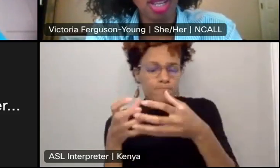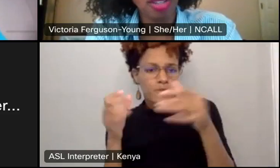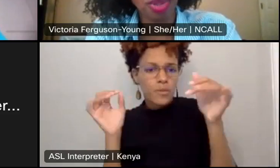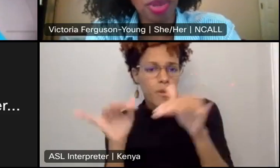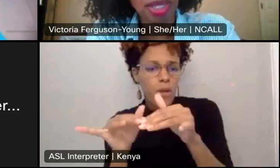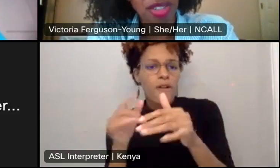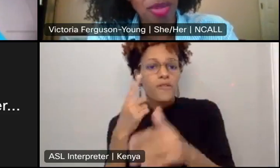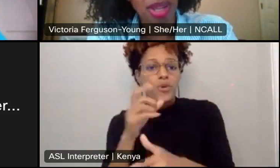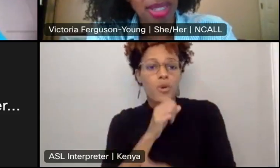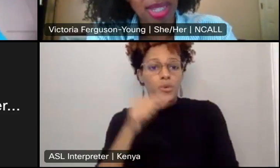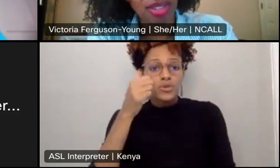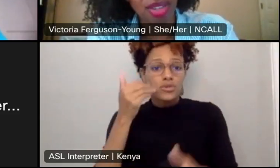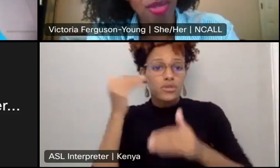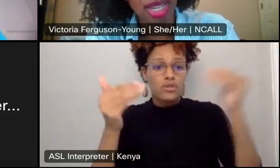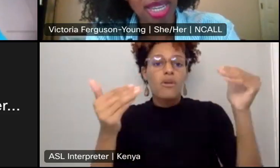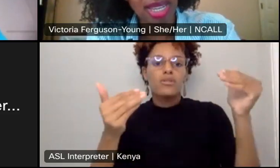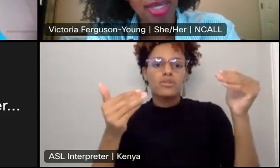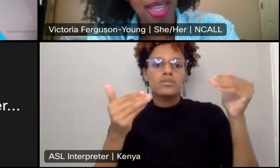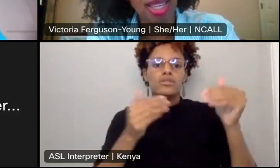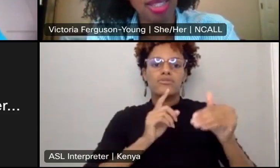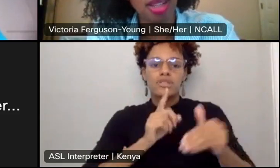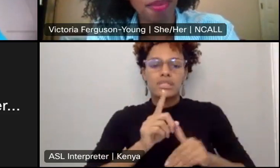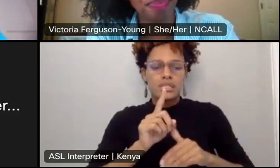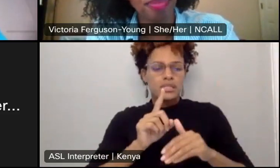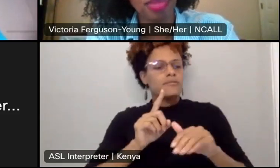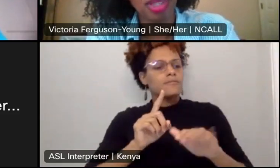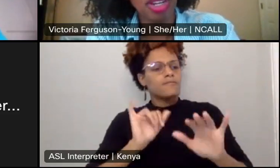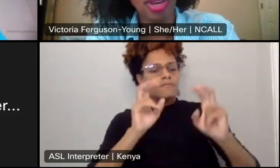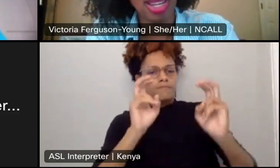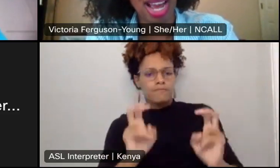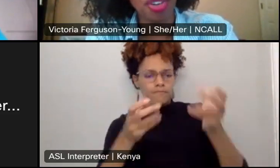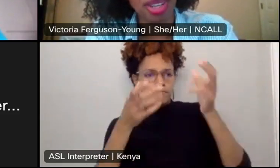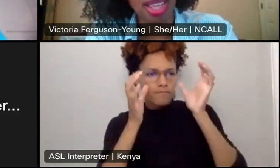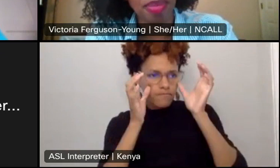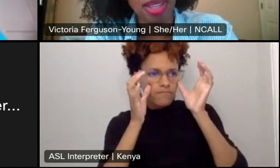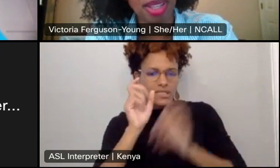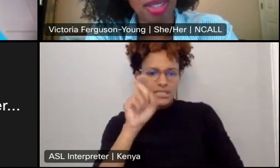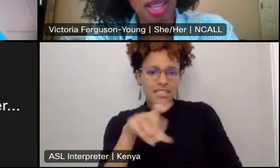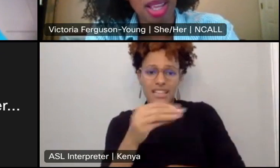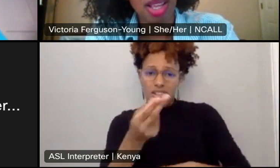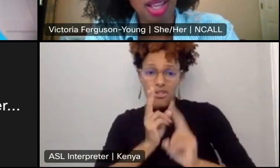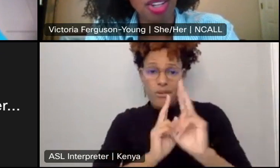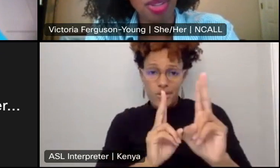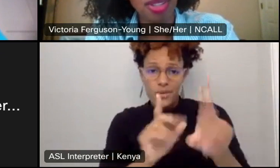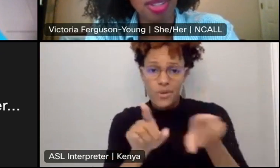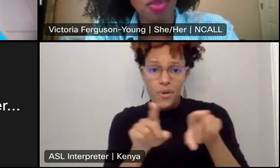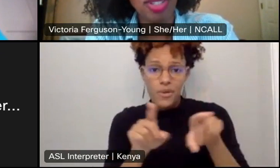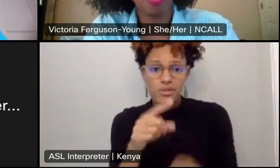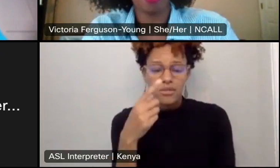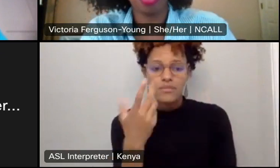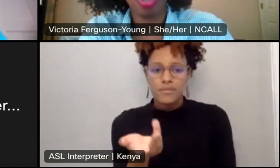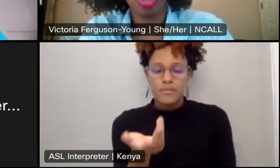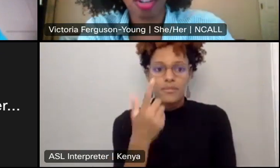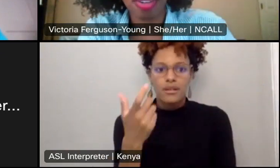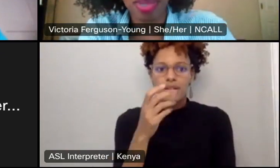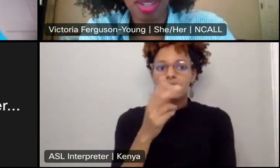and to really be intentional about listening to those needs and and honoring them, because the voices